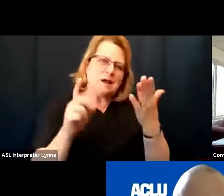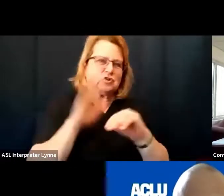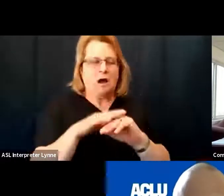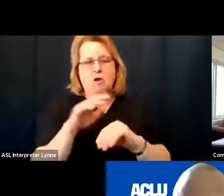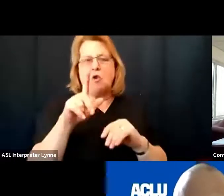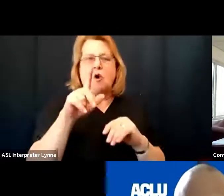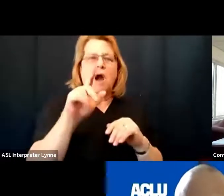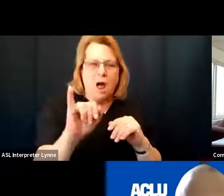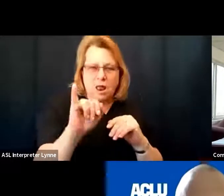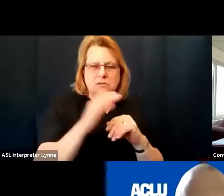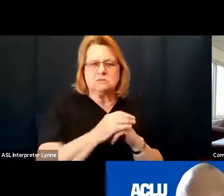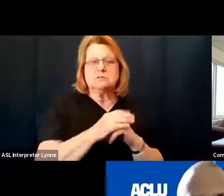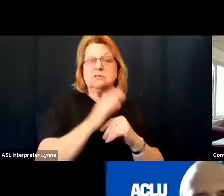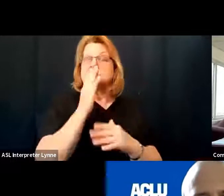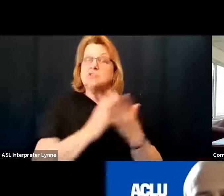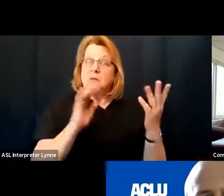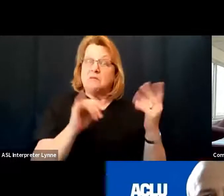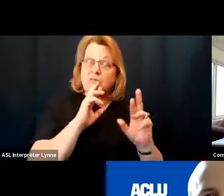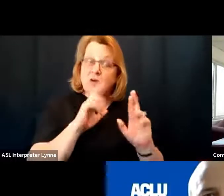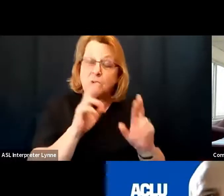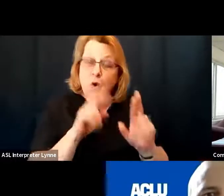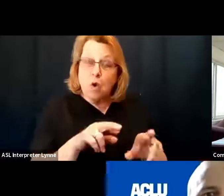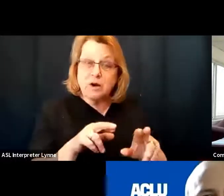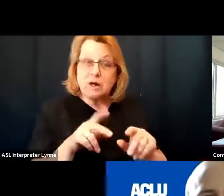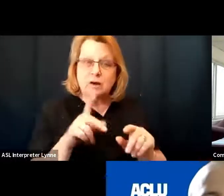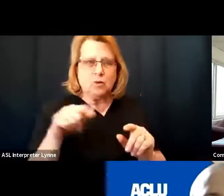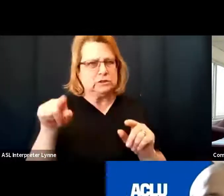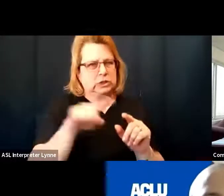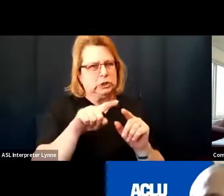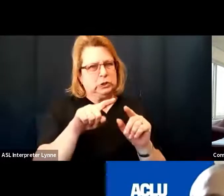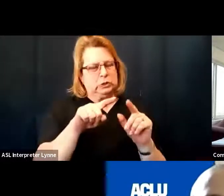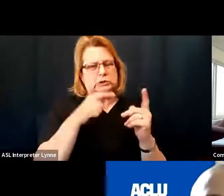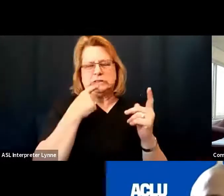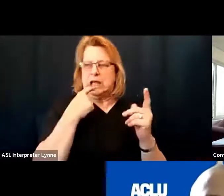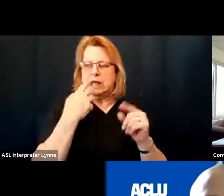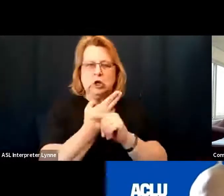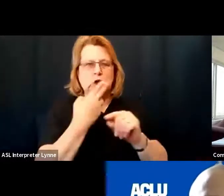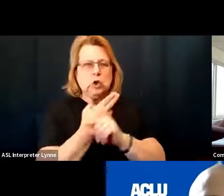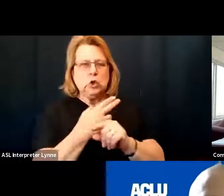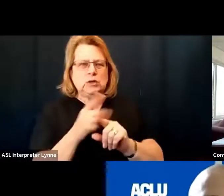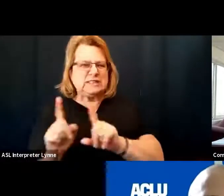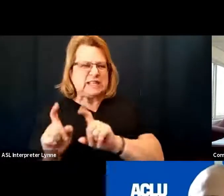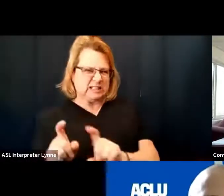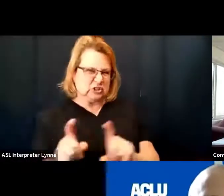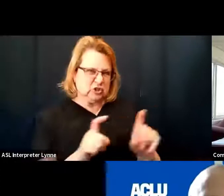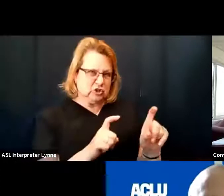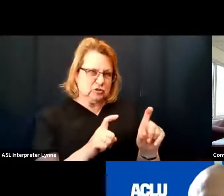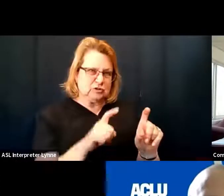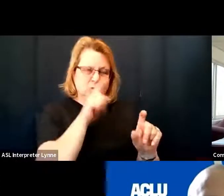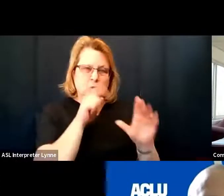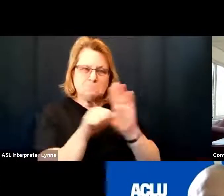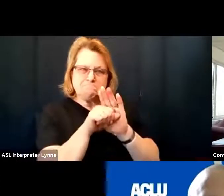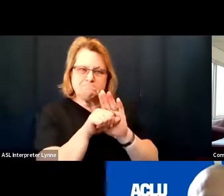the sum and substance of that reporting was that Newsday used undercover testers who found that people of